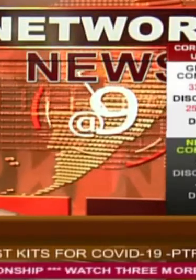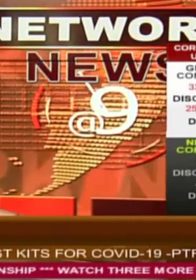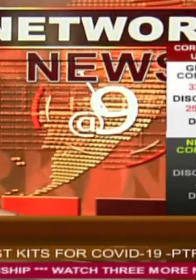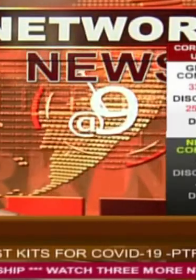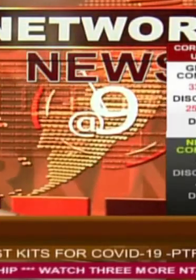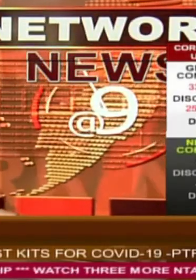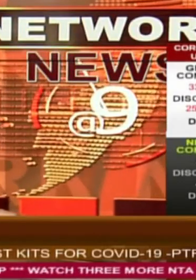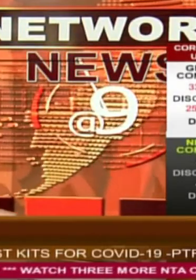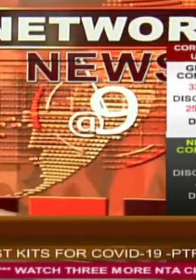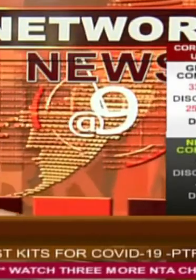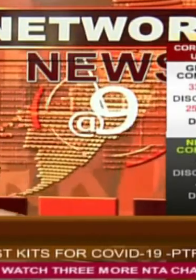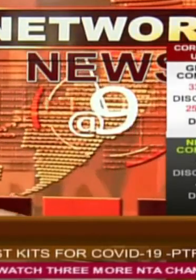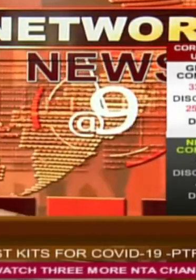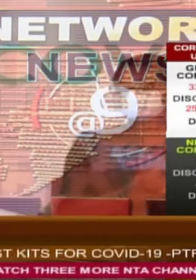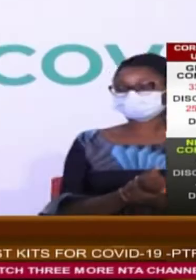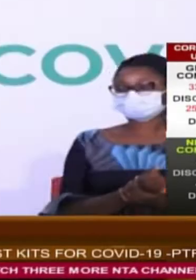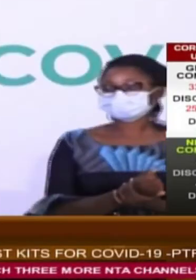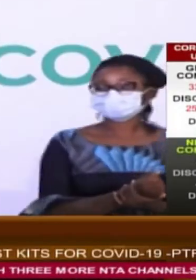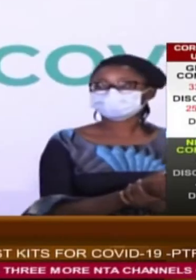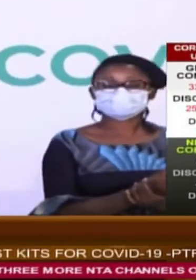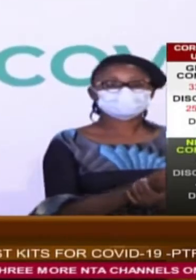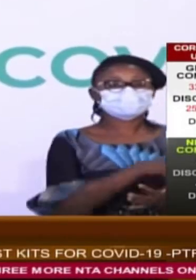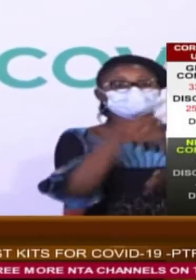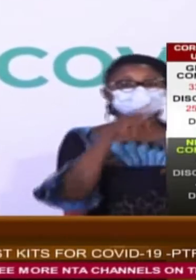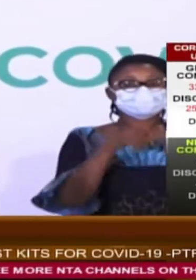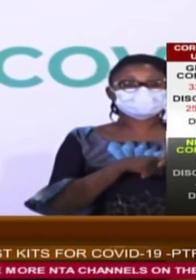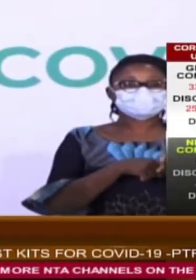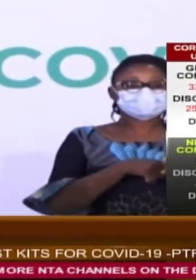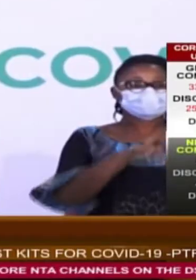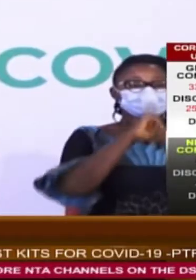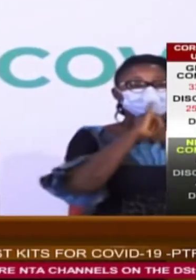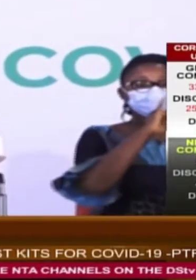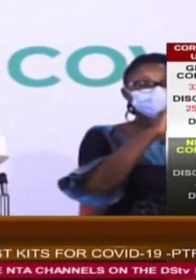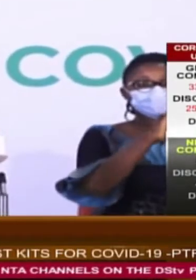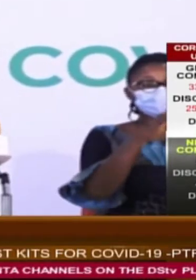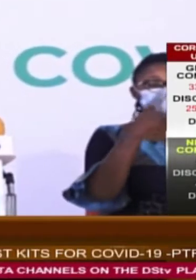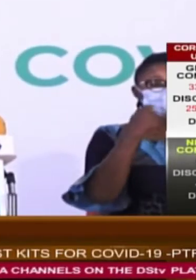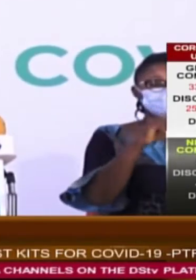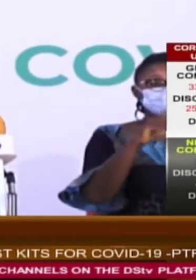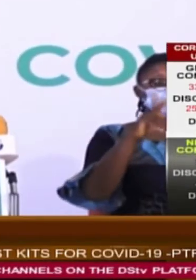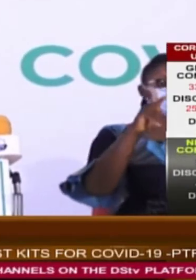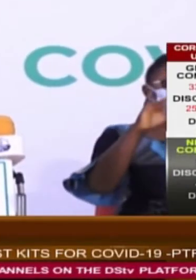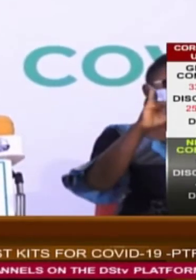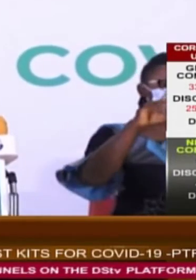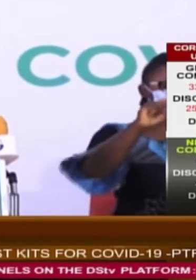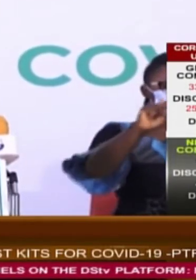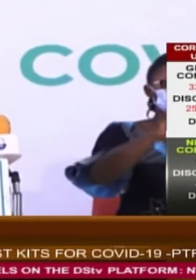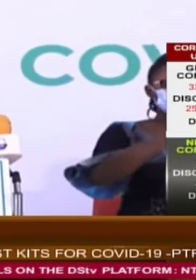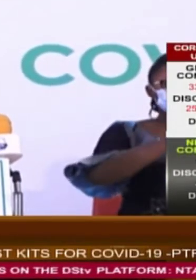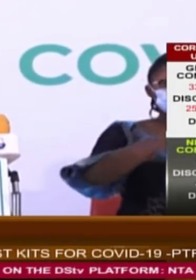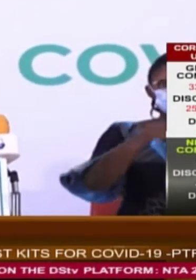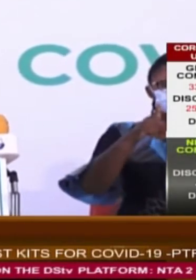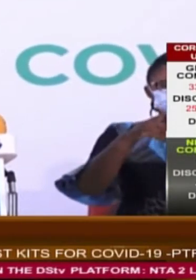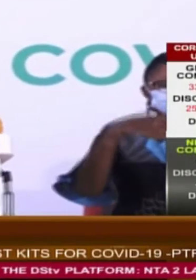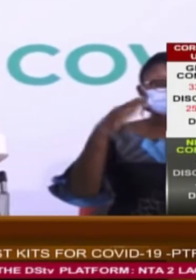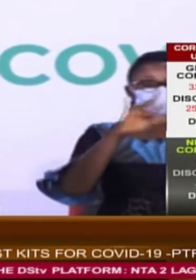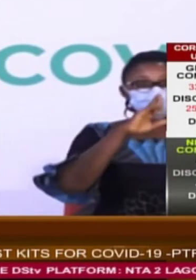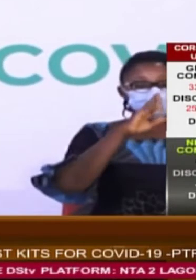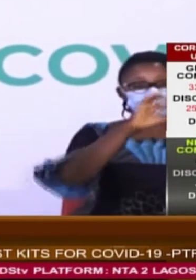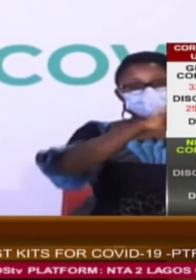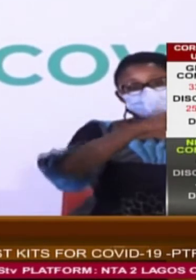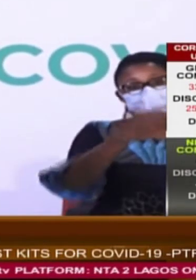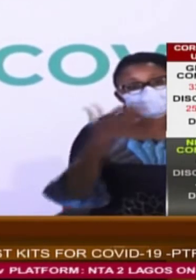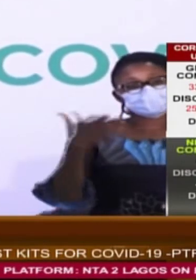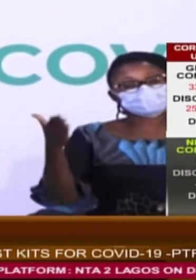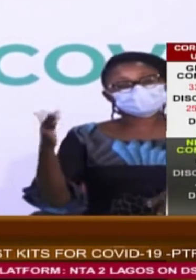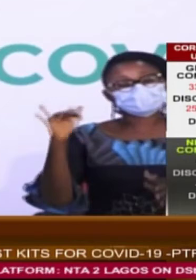on COVID-19. The Made in Nigeria Rapid Diagnostic Test Kit for COVID-19 is the result of painstaking